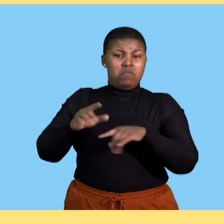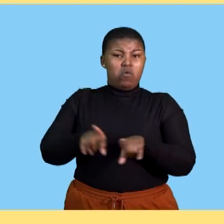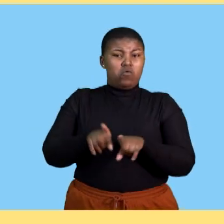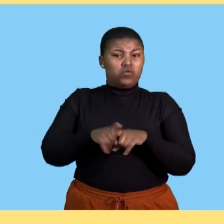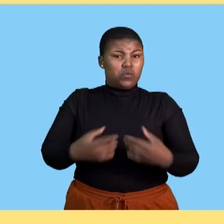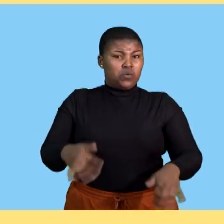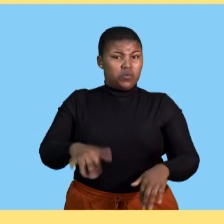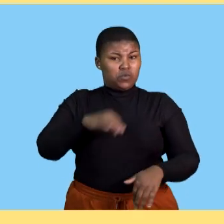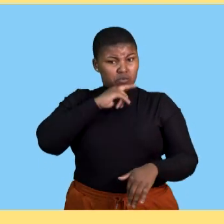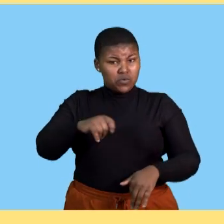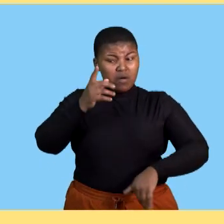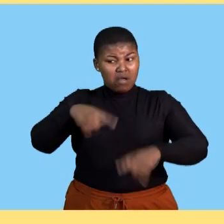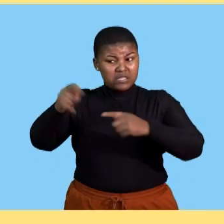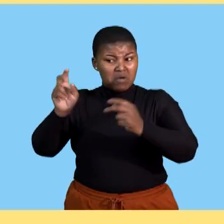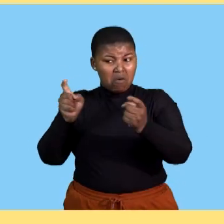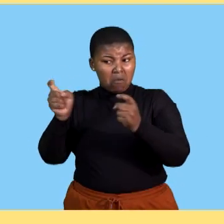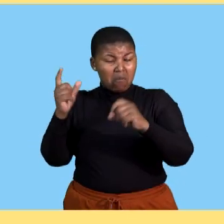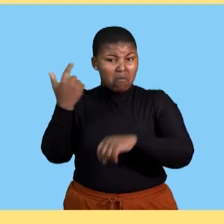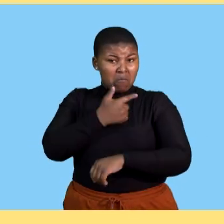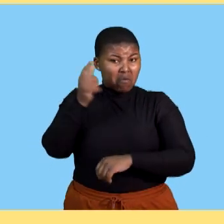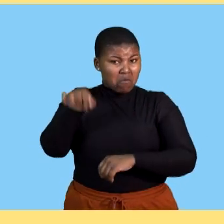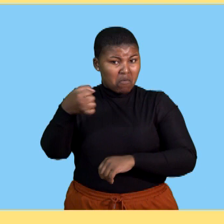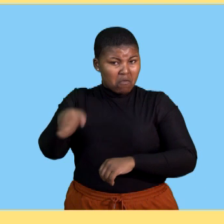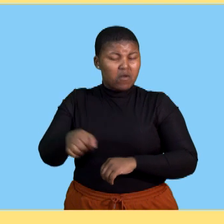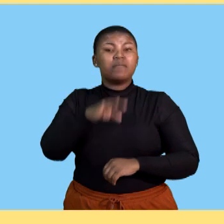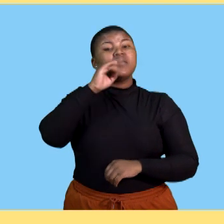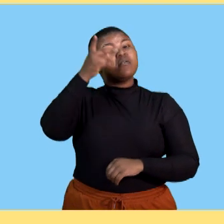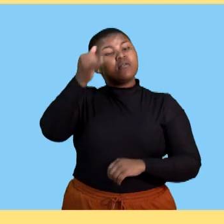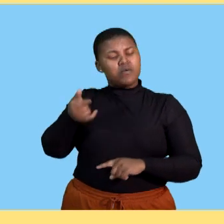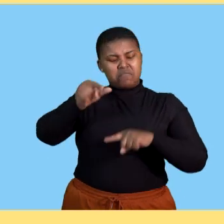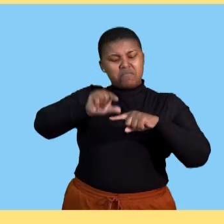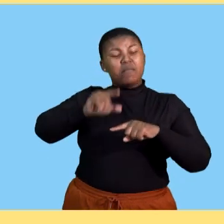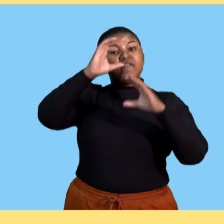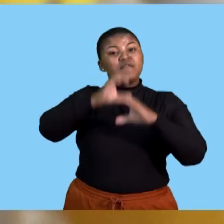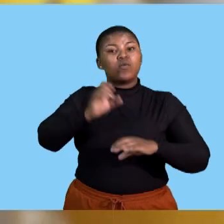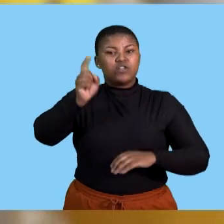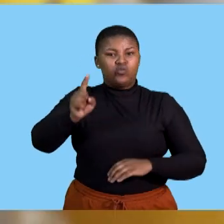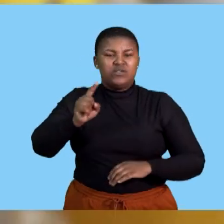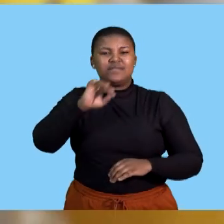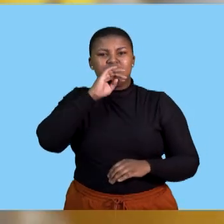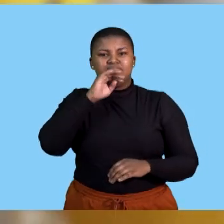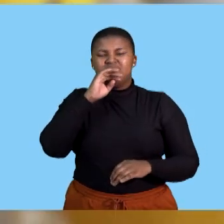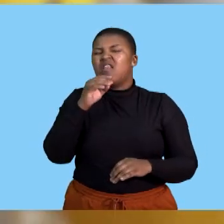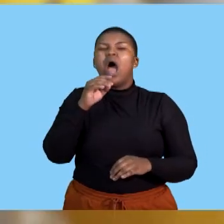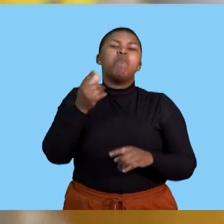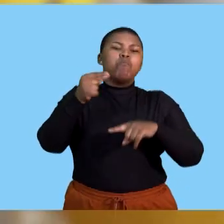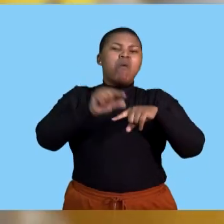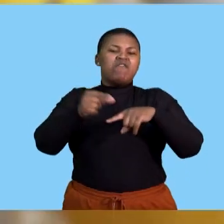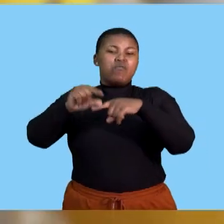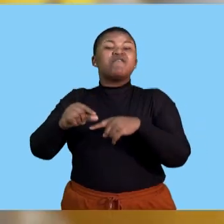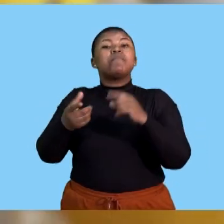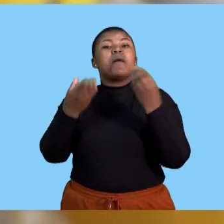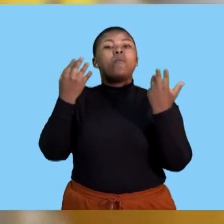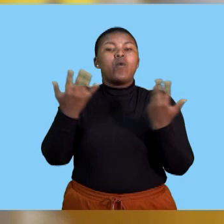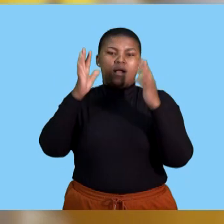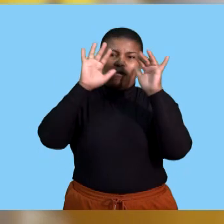and how well it controls its expenses. So when you look at profitability, we're focusing on the generation of